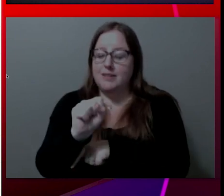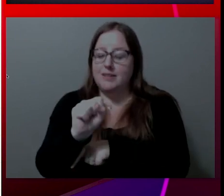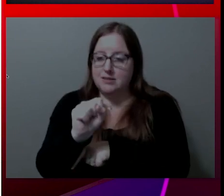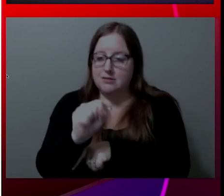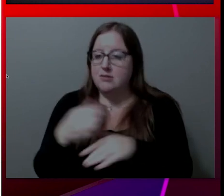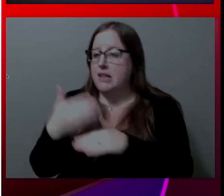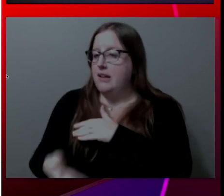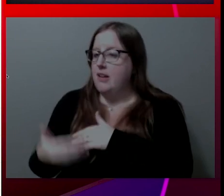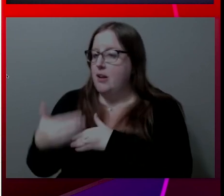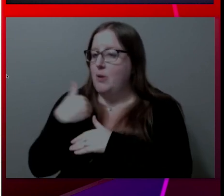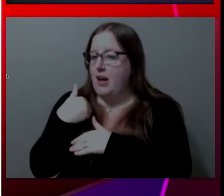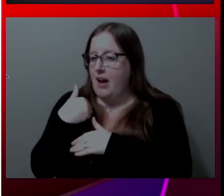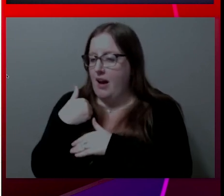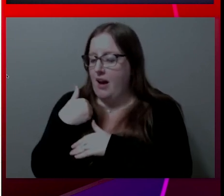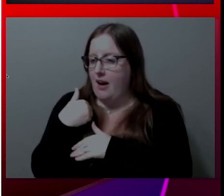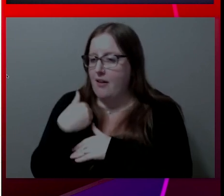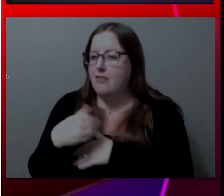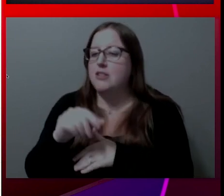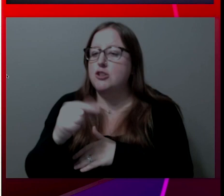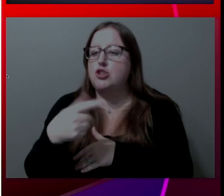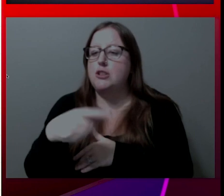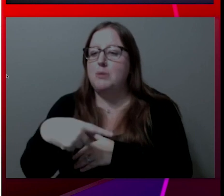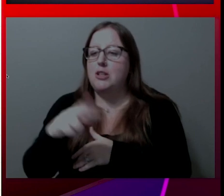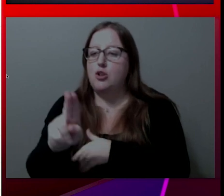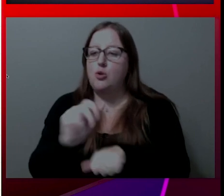we have a pool of GPU workers